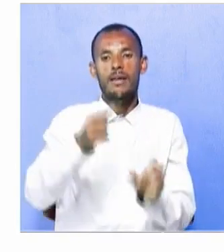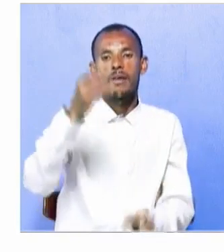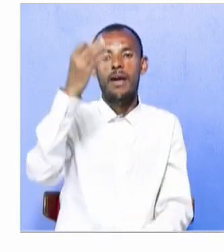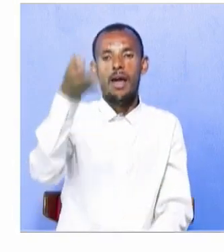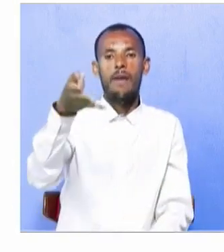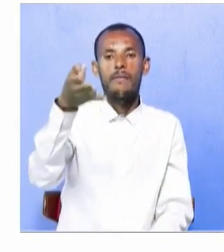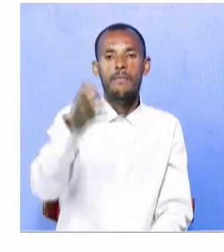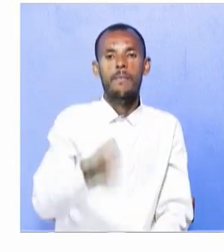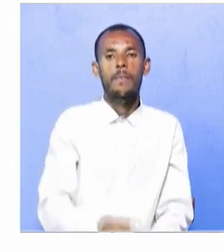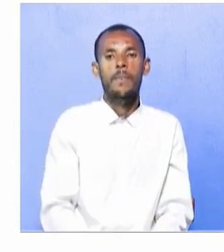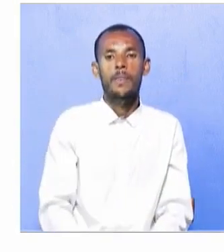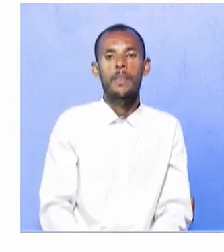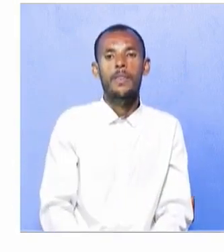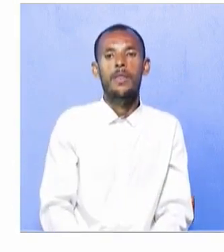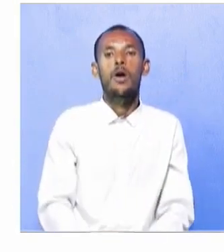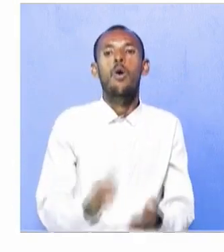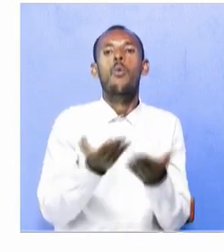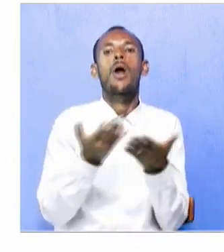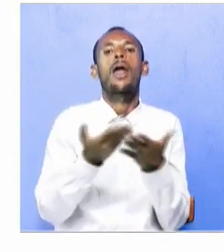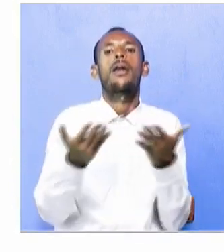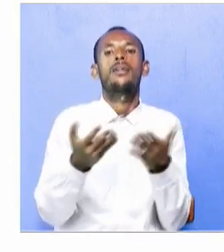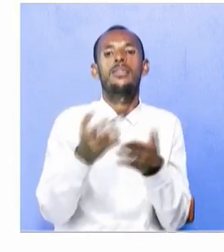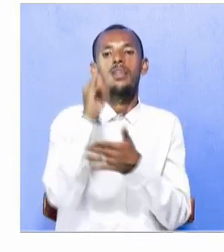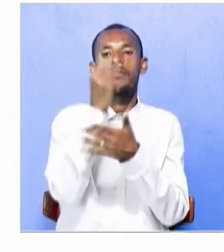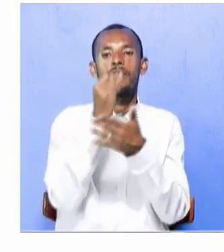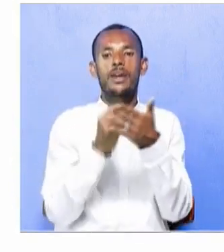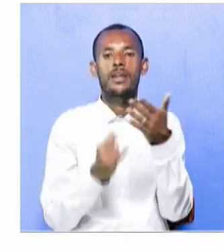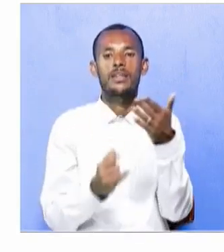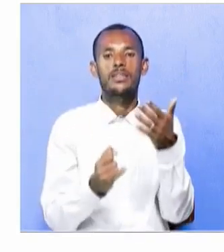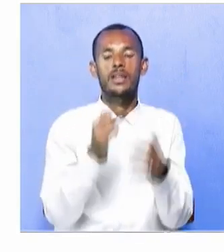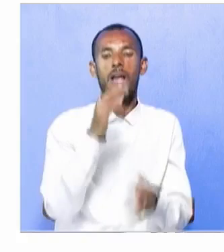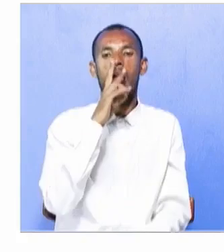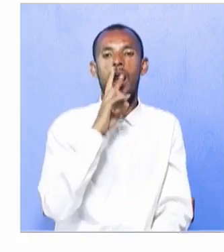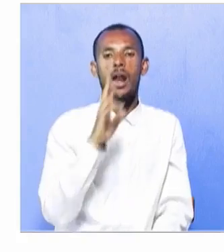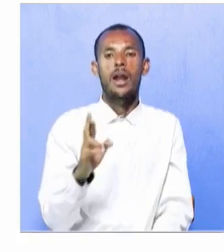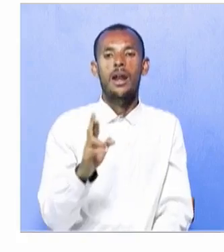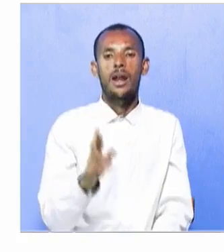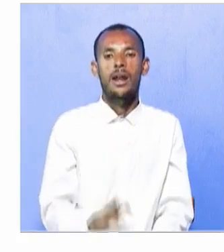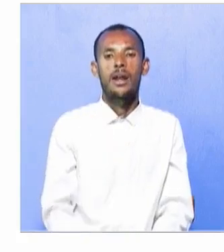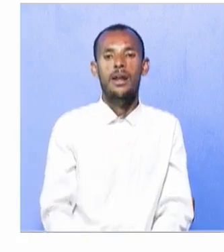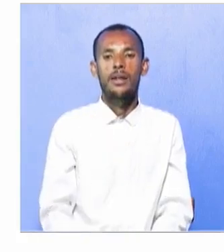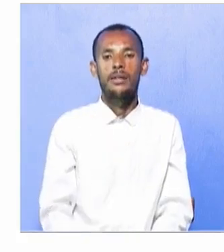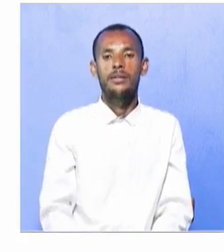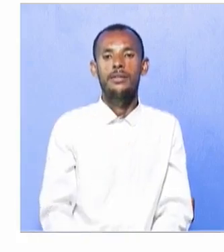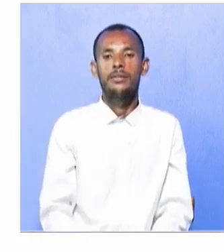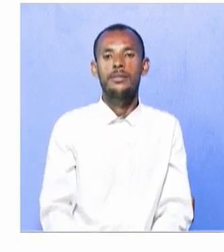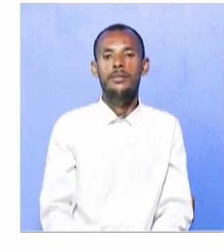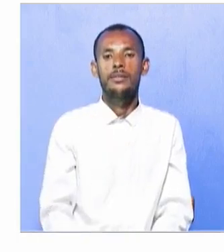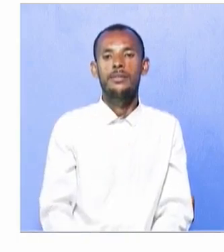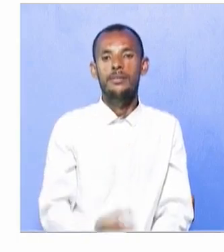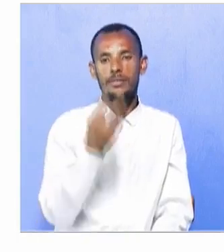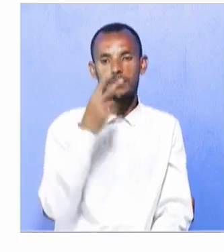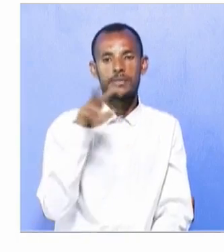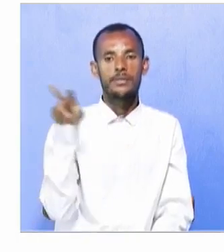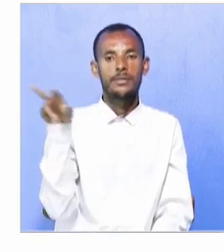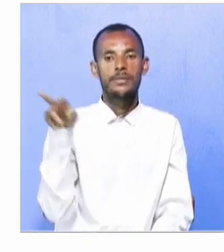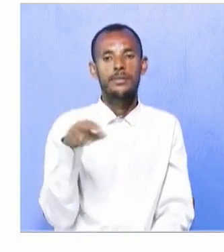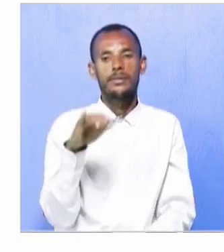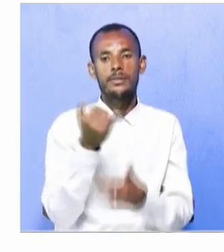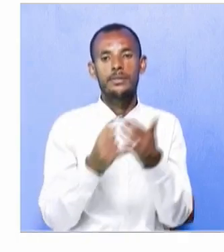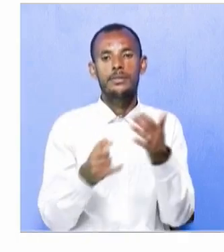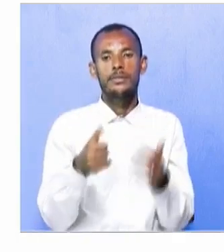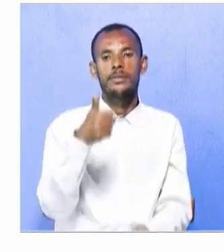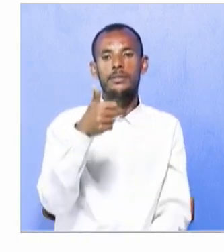F, where the figures are like here,